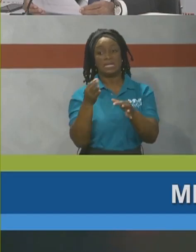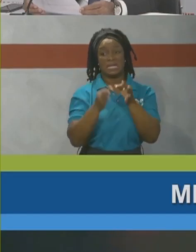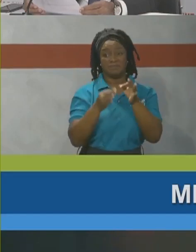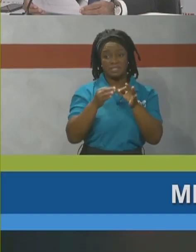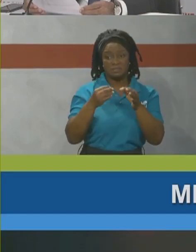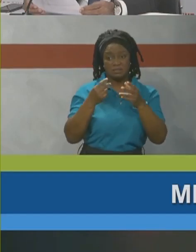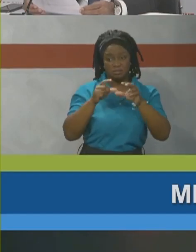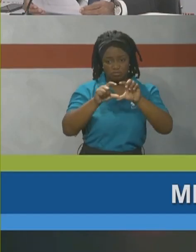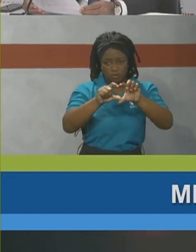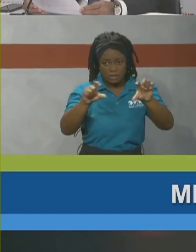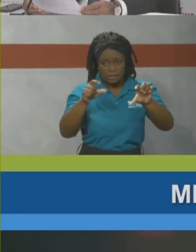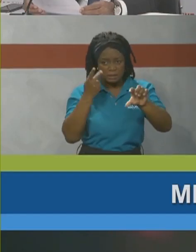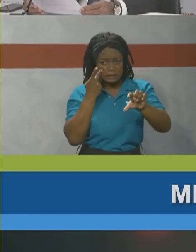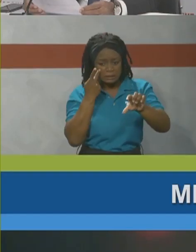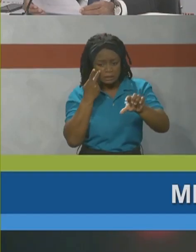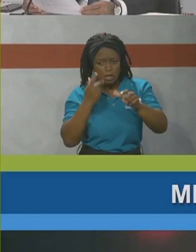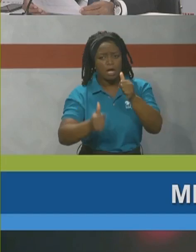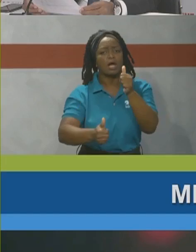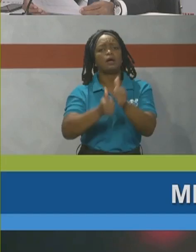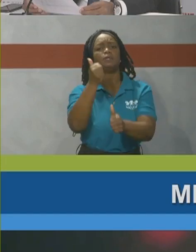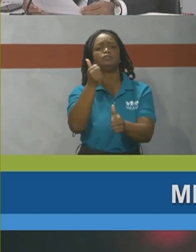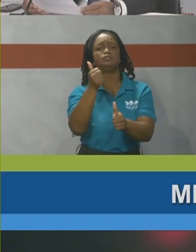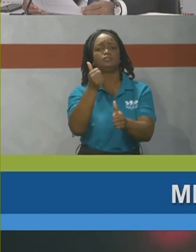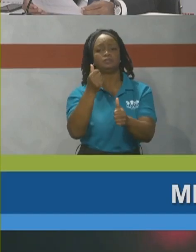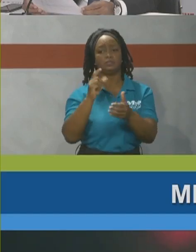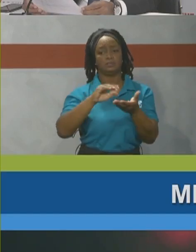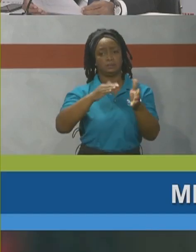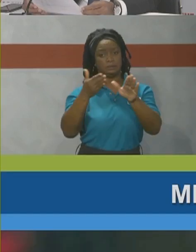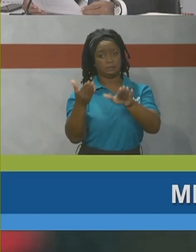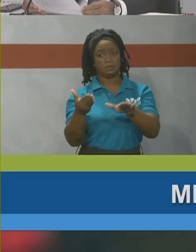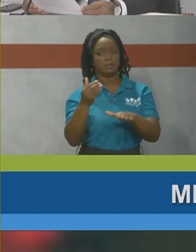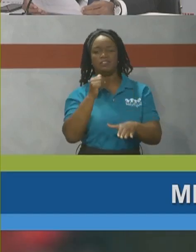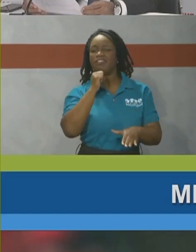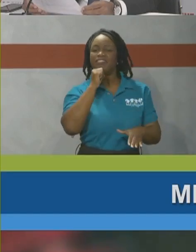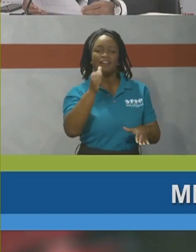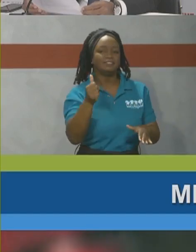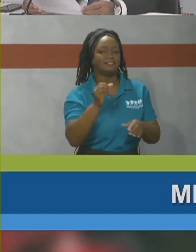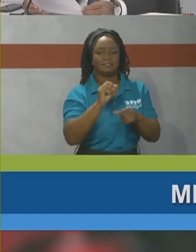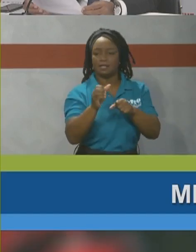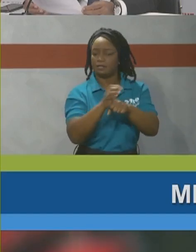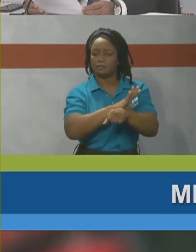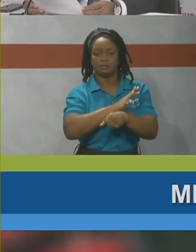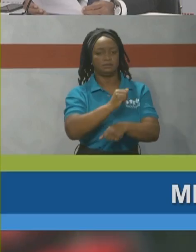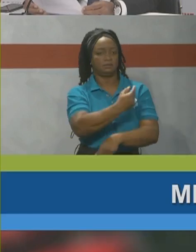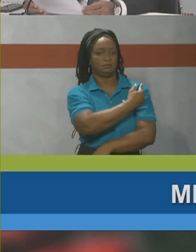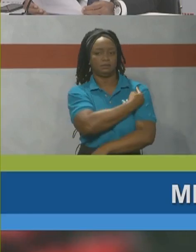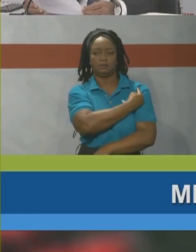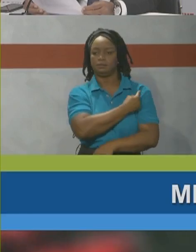we see the majority of those deaths would have occurred in persons that were not fully vaccinated at the time of death.